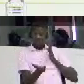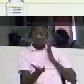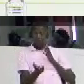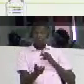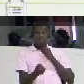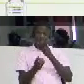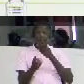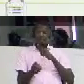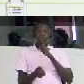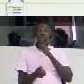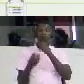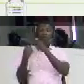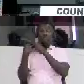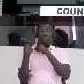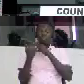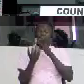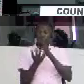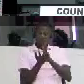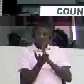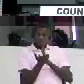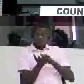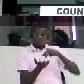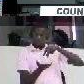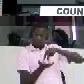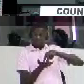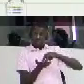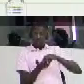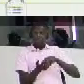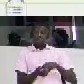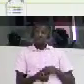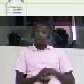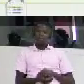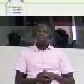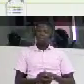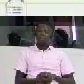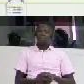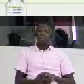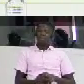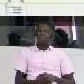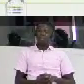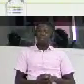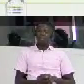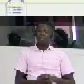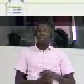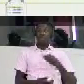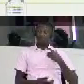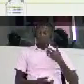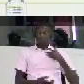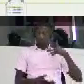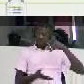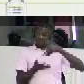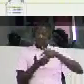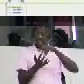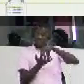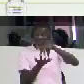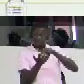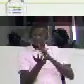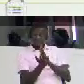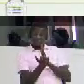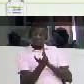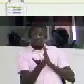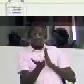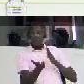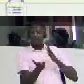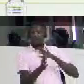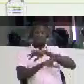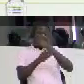léegi foofu laa ko bëgg a tontu. léegi yow yaa ko jiite woon. waaw ku jël parade bi man bi ma àggee foolin gaay ba pare. when I